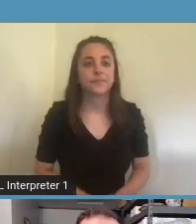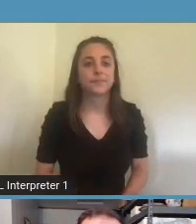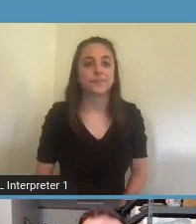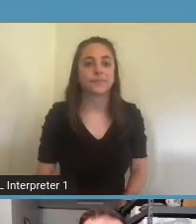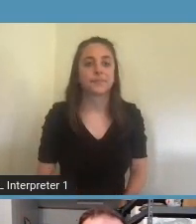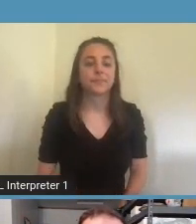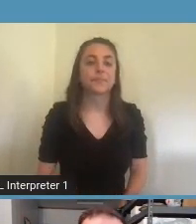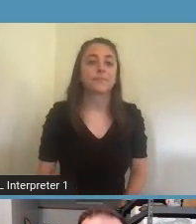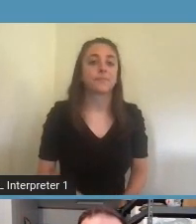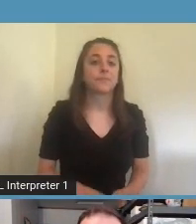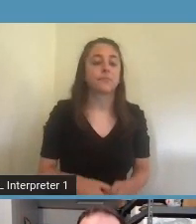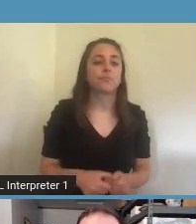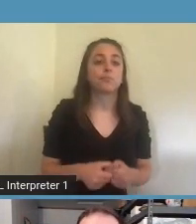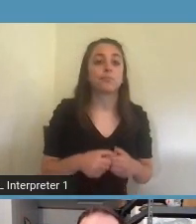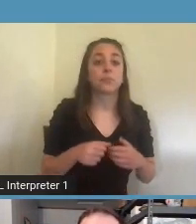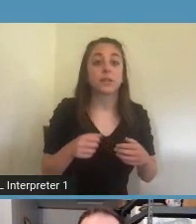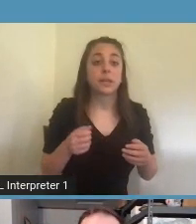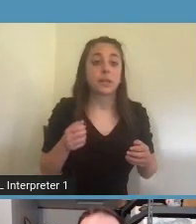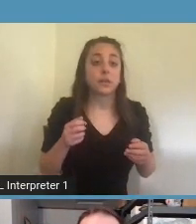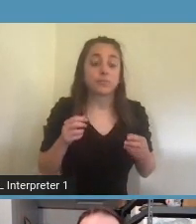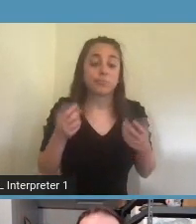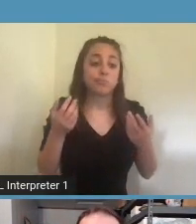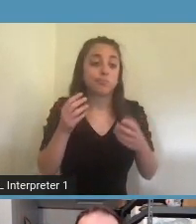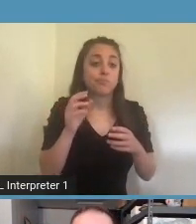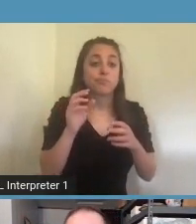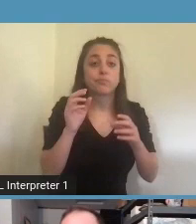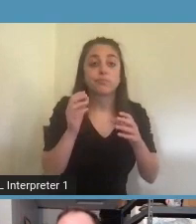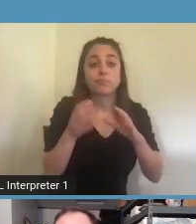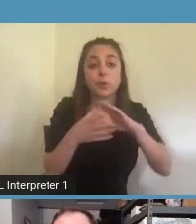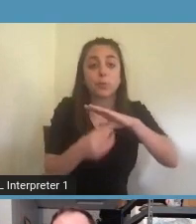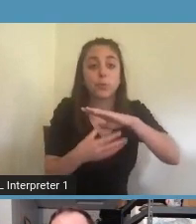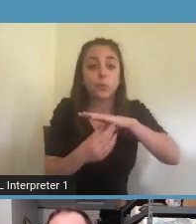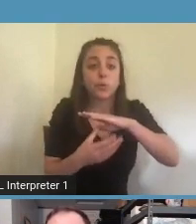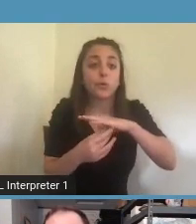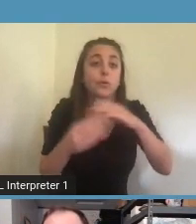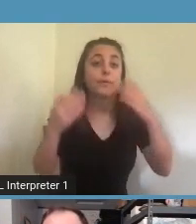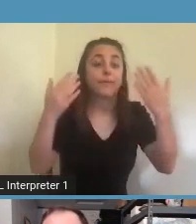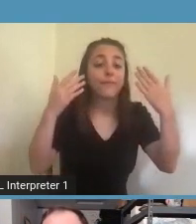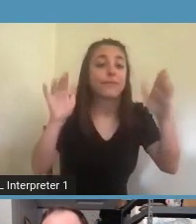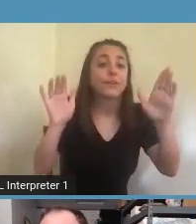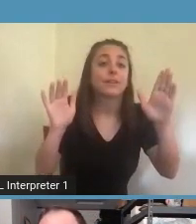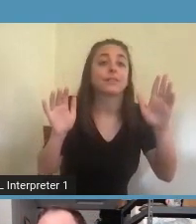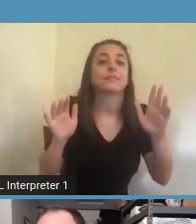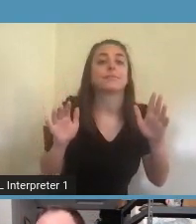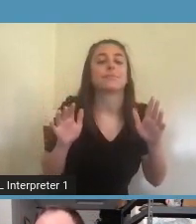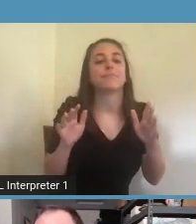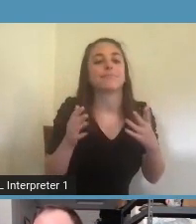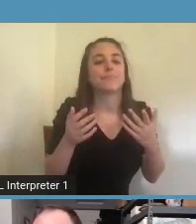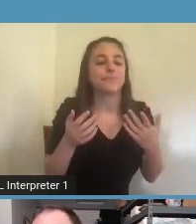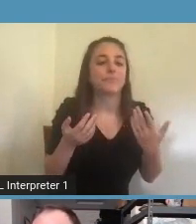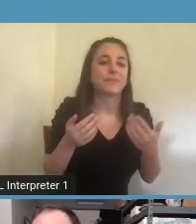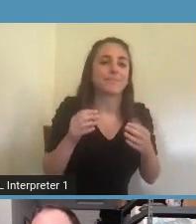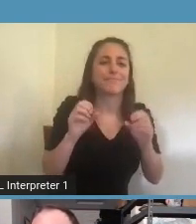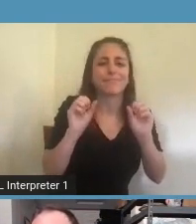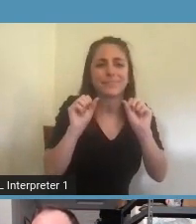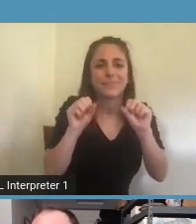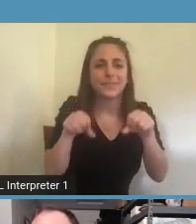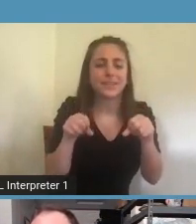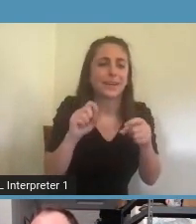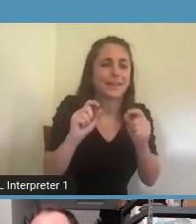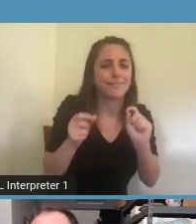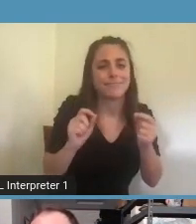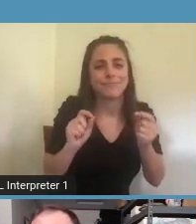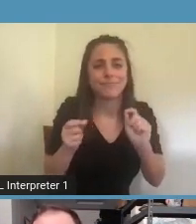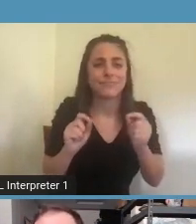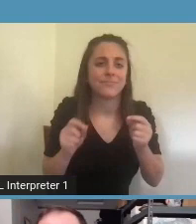you have the post-production benefit, there's a lot of things you can do after the